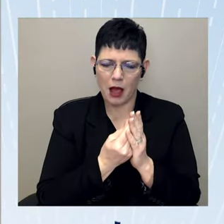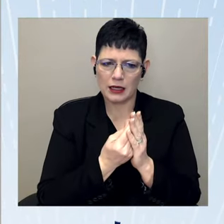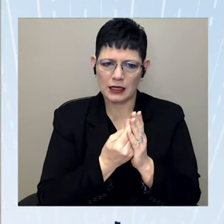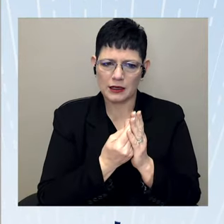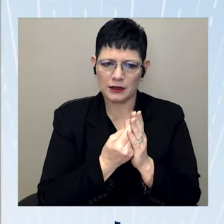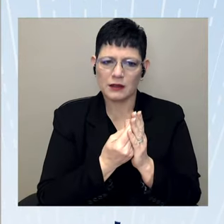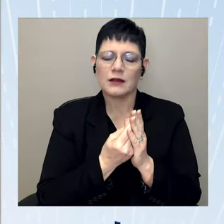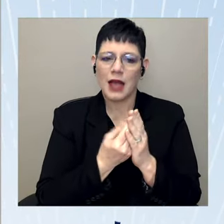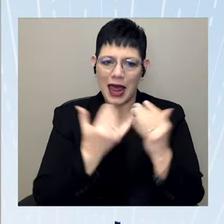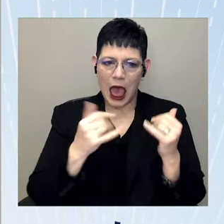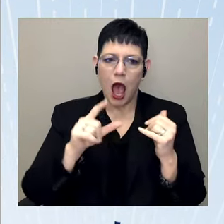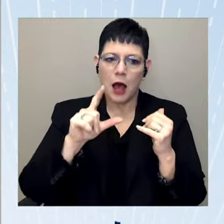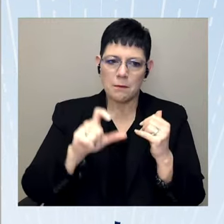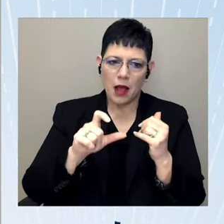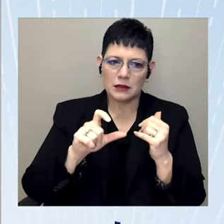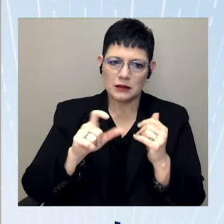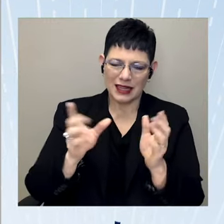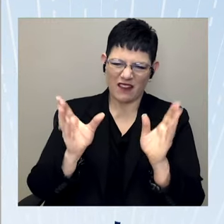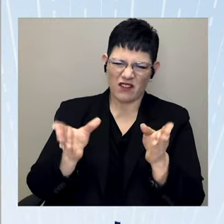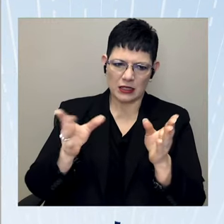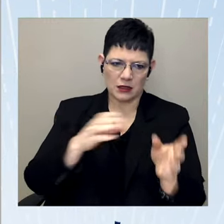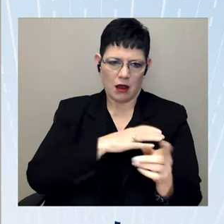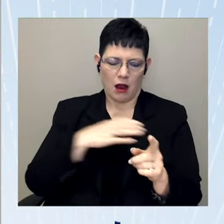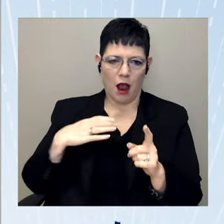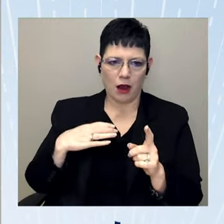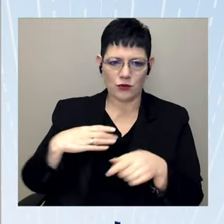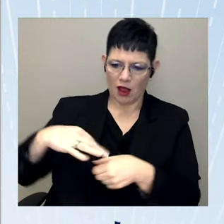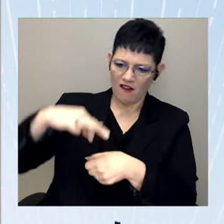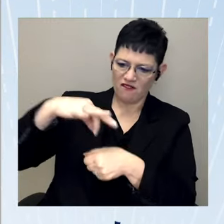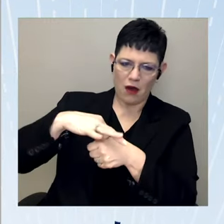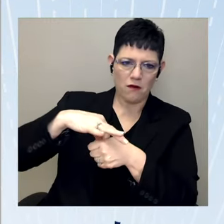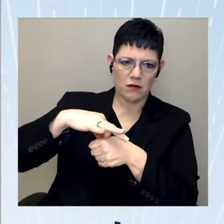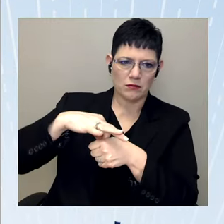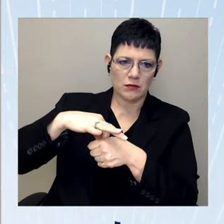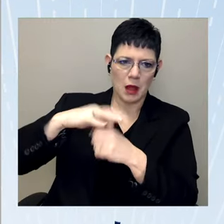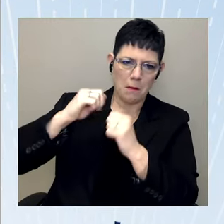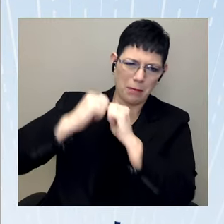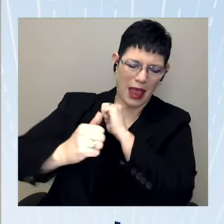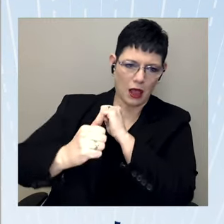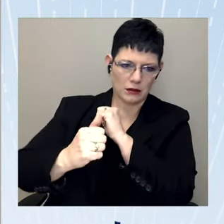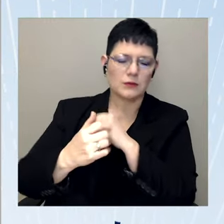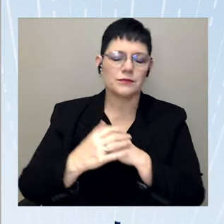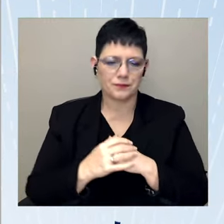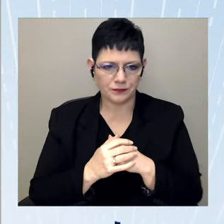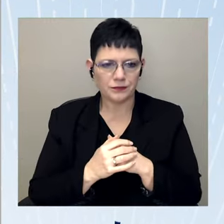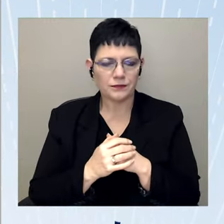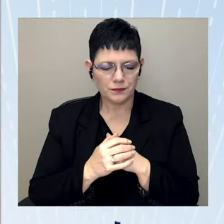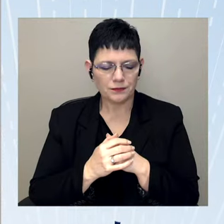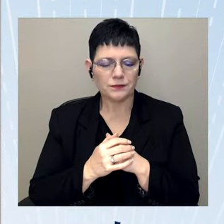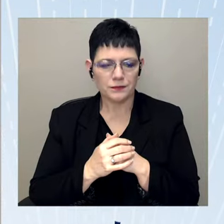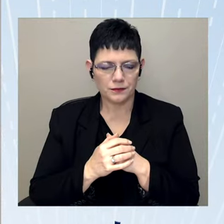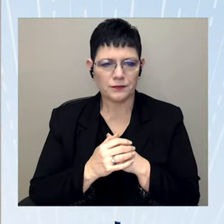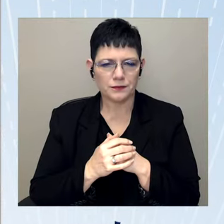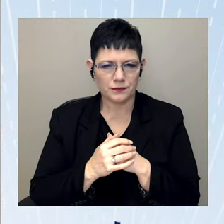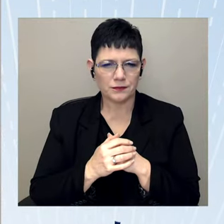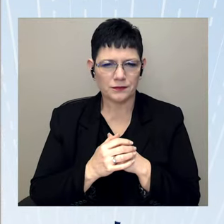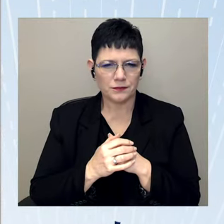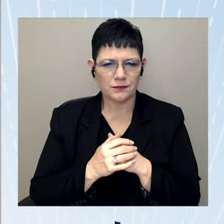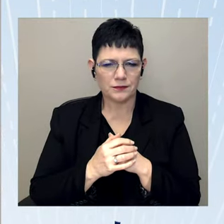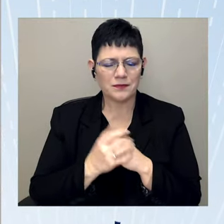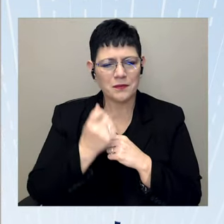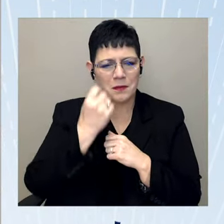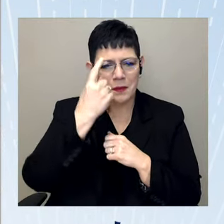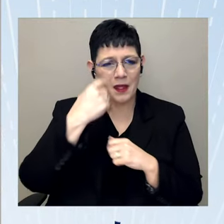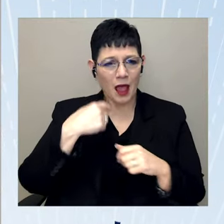the hump in Congress so we can put it to life. I always, when I go out around the country,